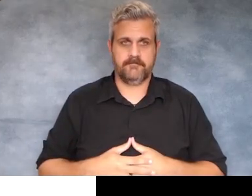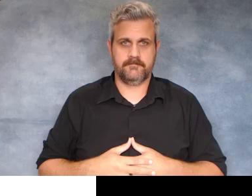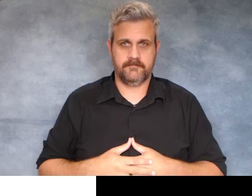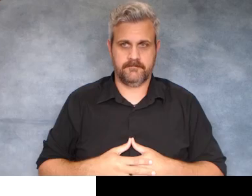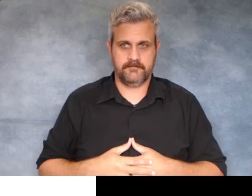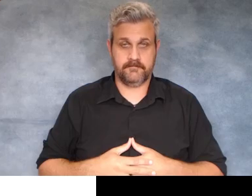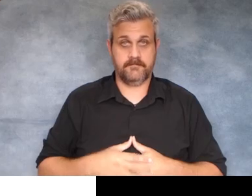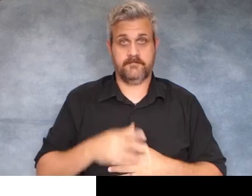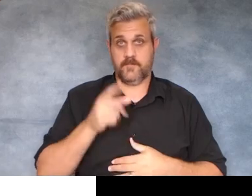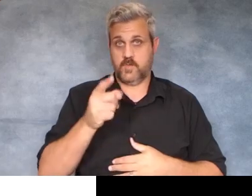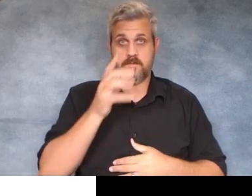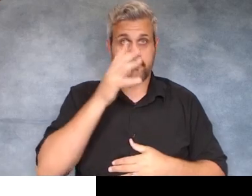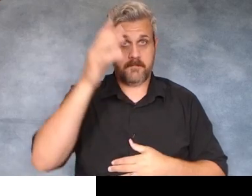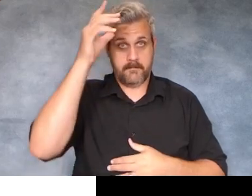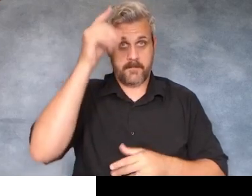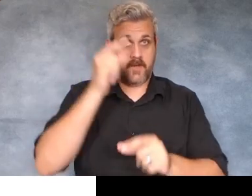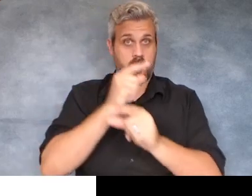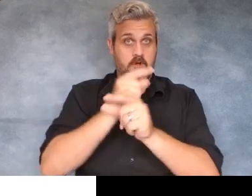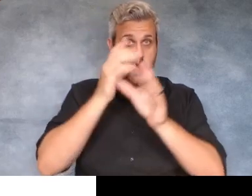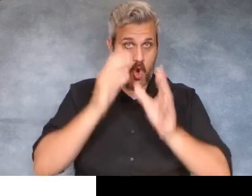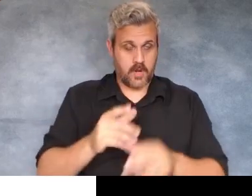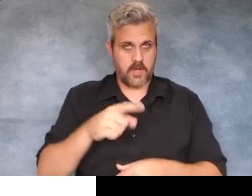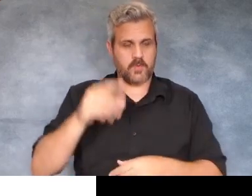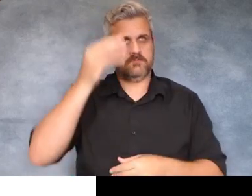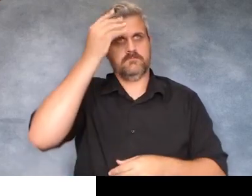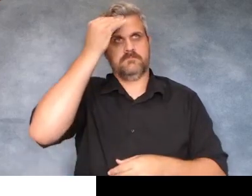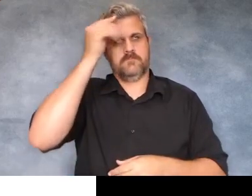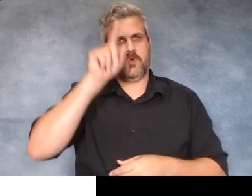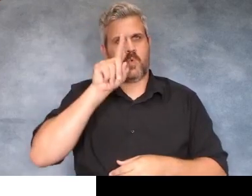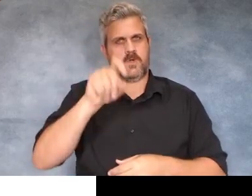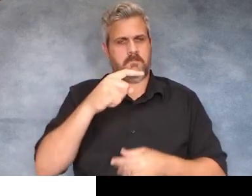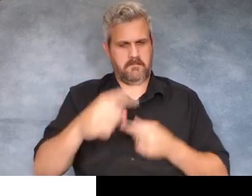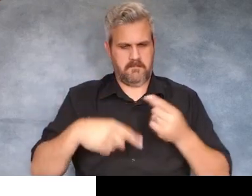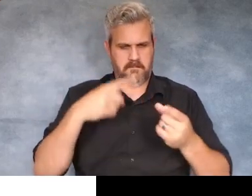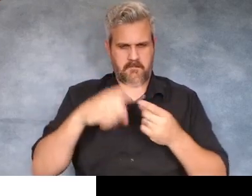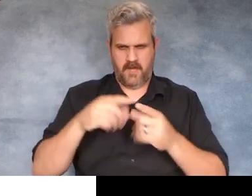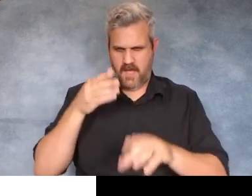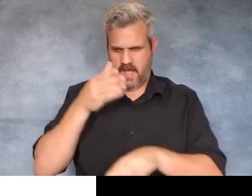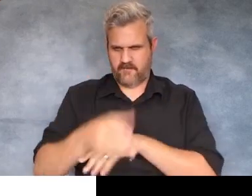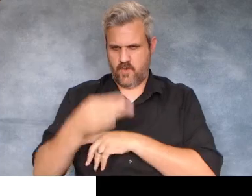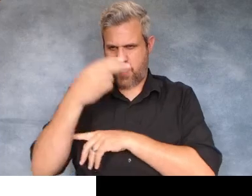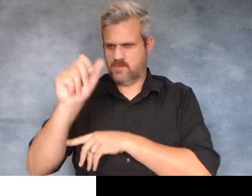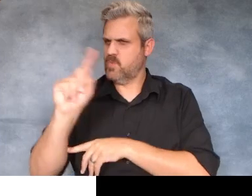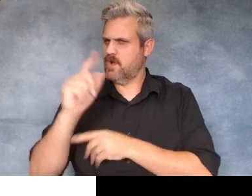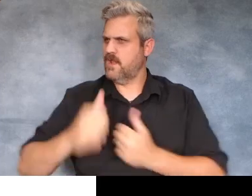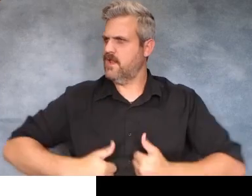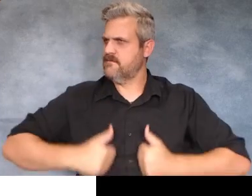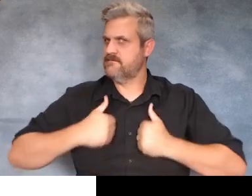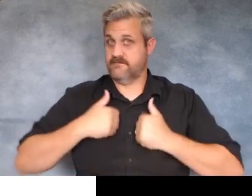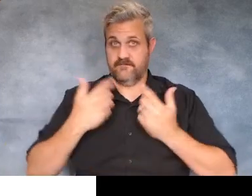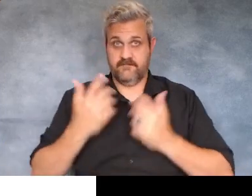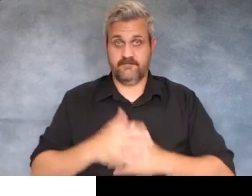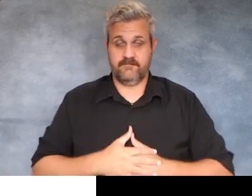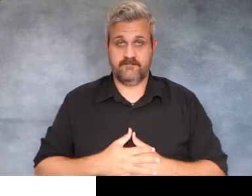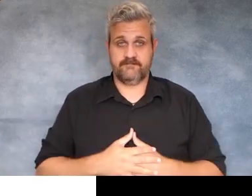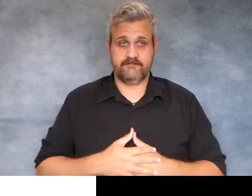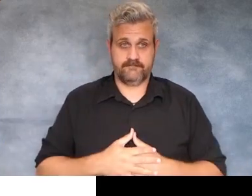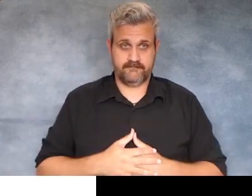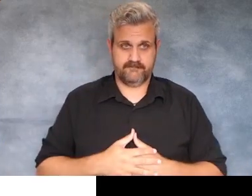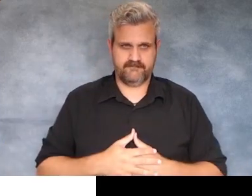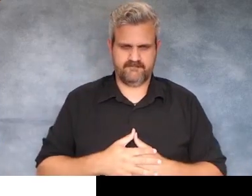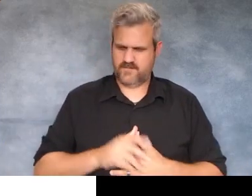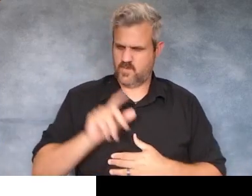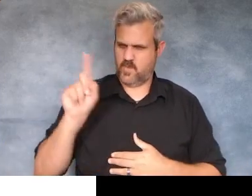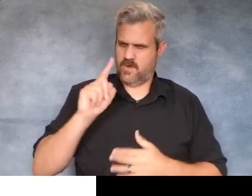As a parent or guardian, here are some questions to think about when you discuss post-secondary living arrangements with your student. Where will my